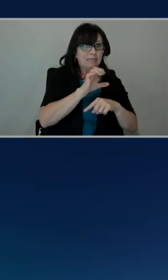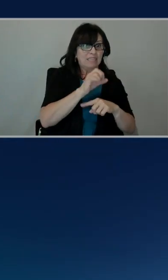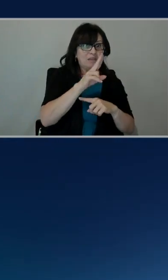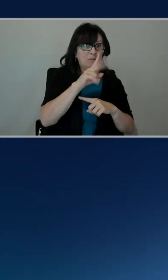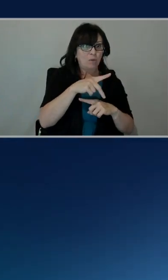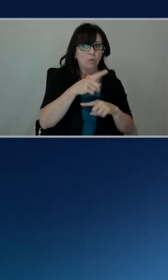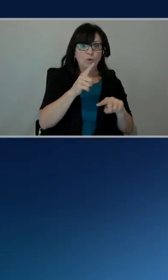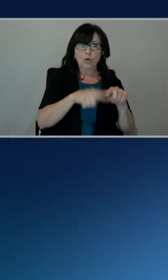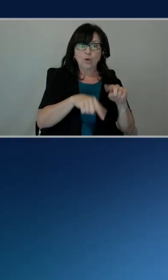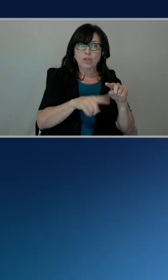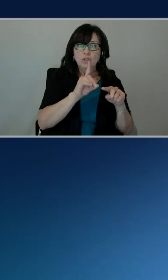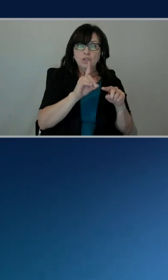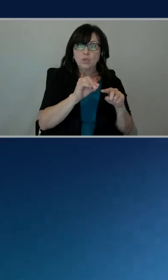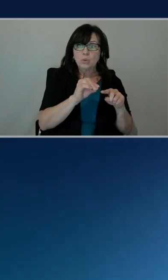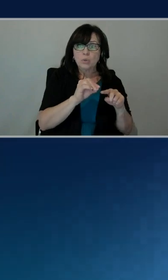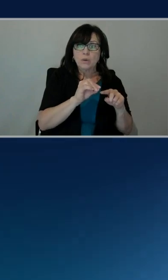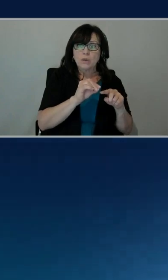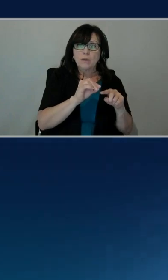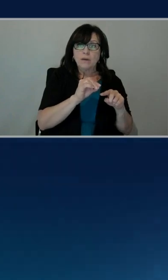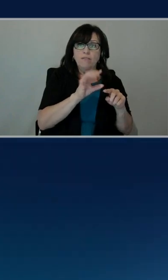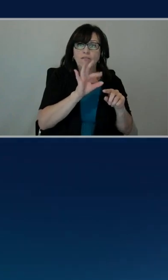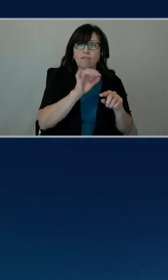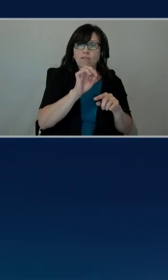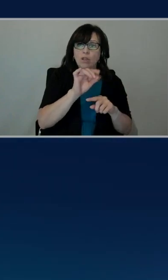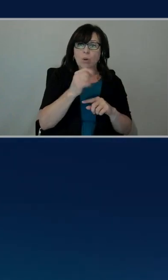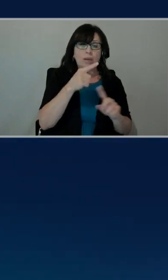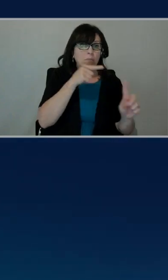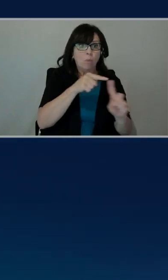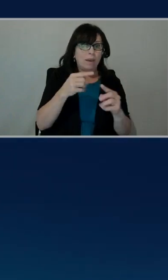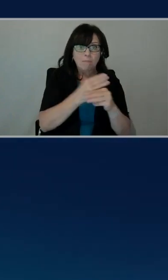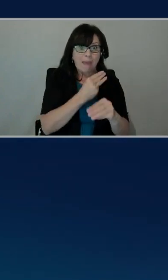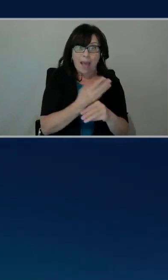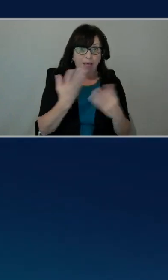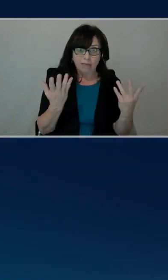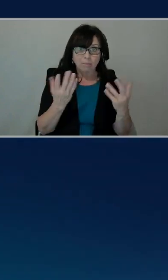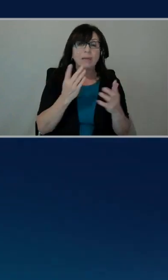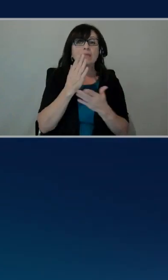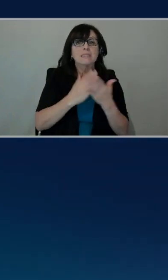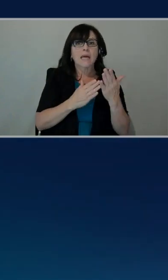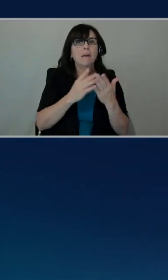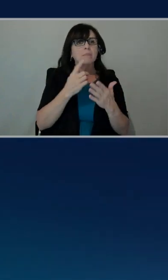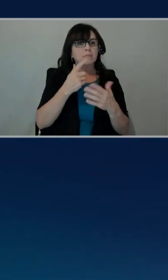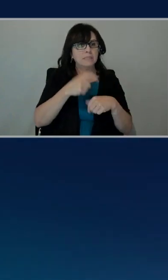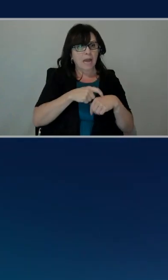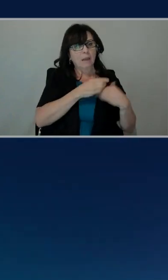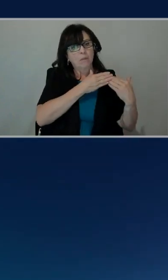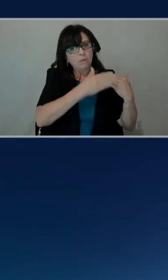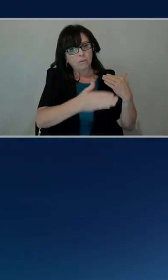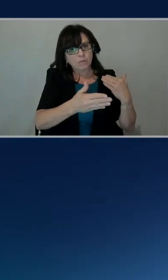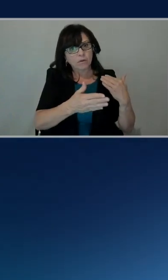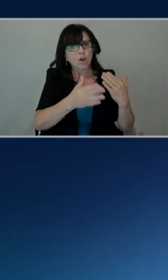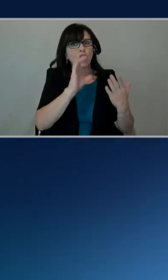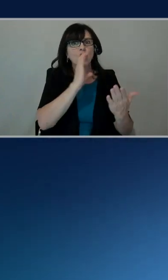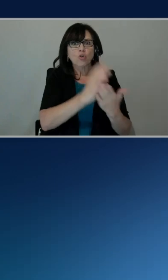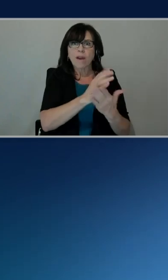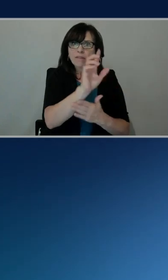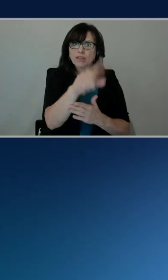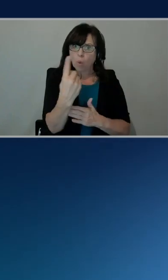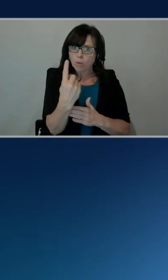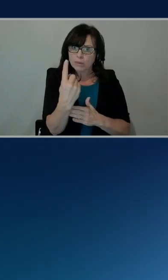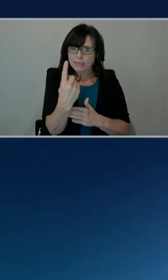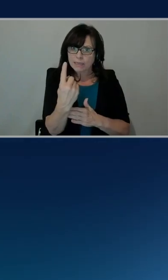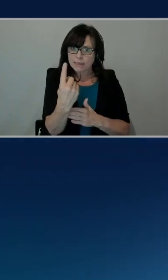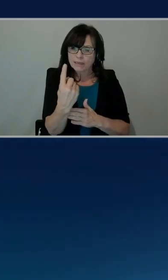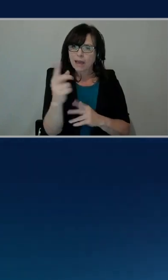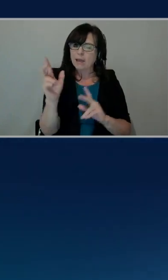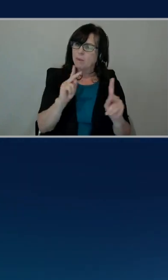You had a coprocessor that would sit alongside it. And somewhere along that journey, GPUs were for graphics only, right? And then people started